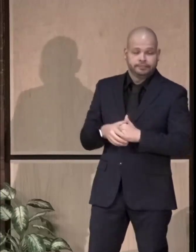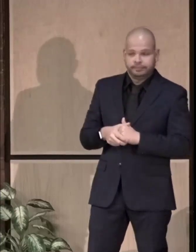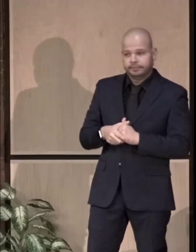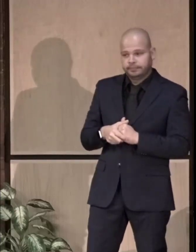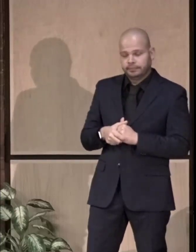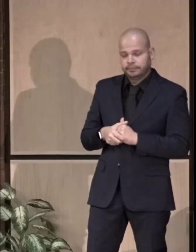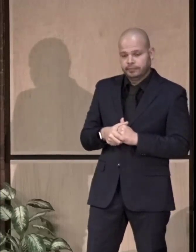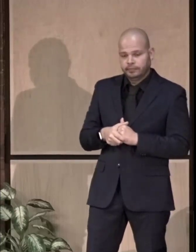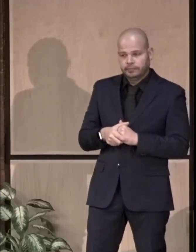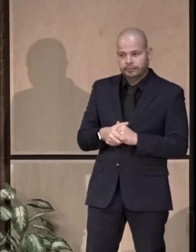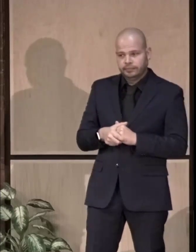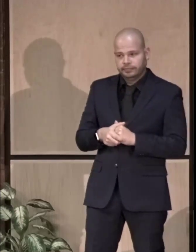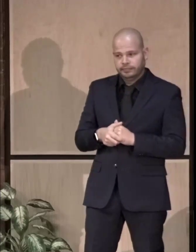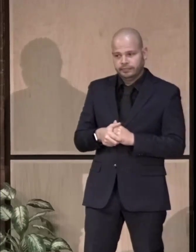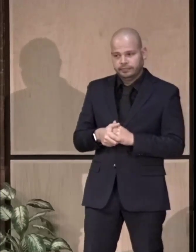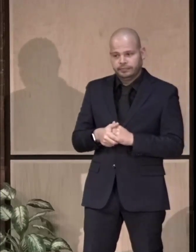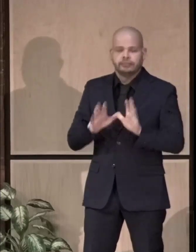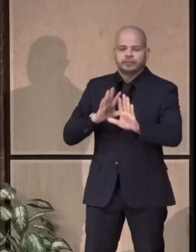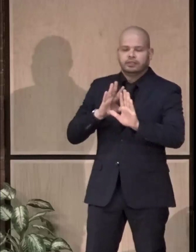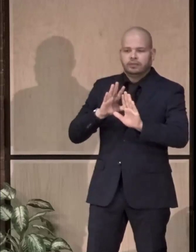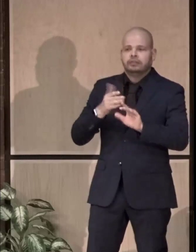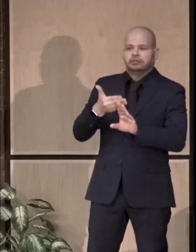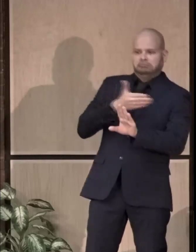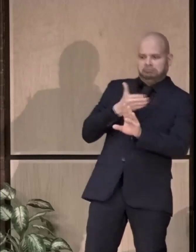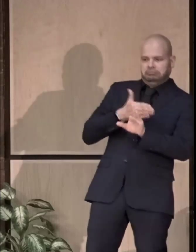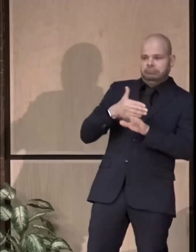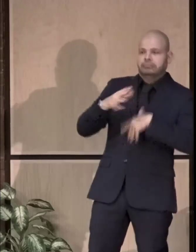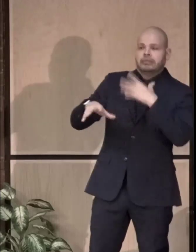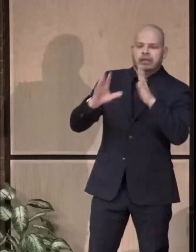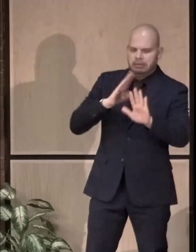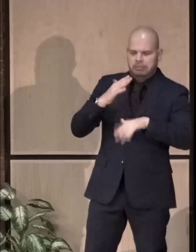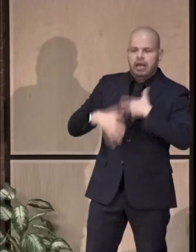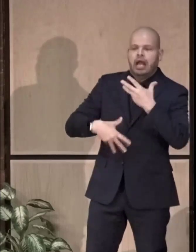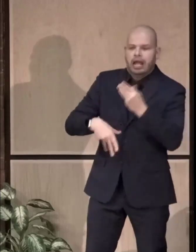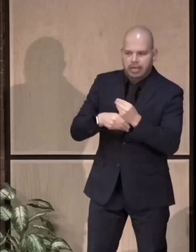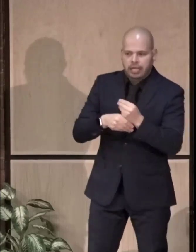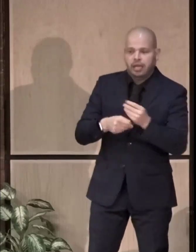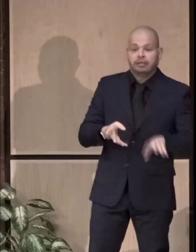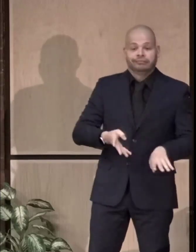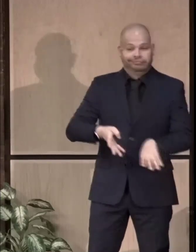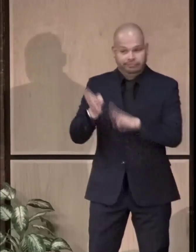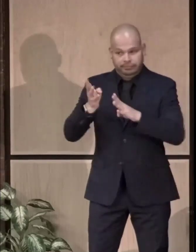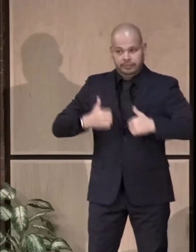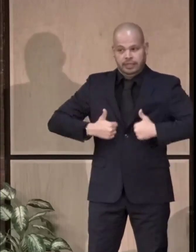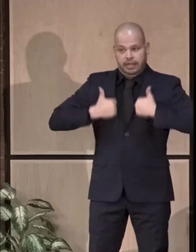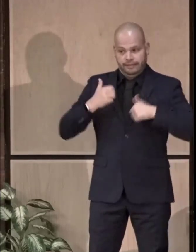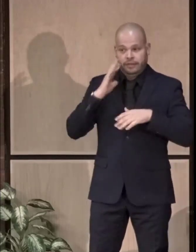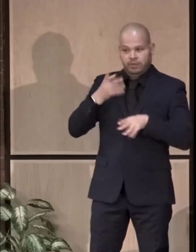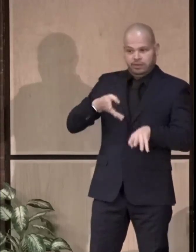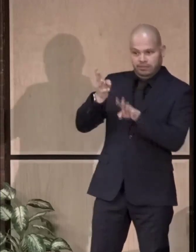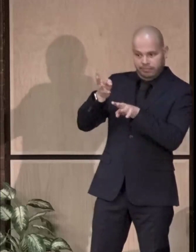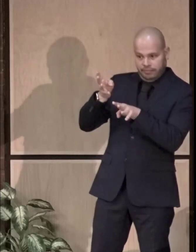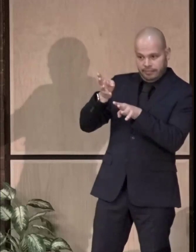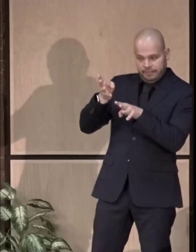I also want to say before that this is being live streamed today, and we also have